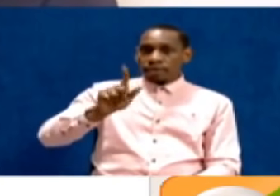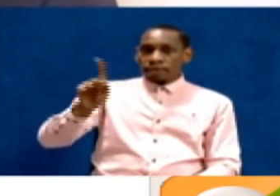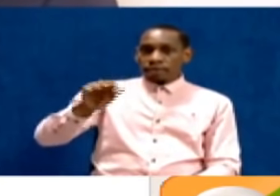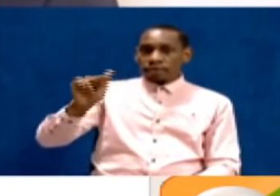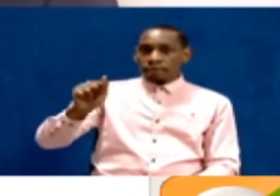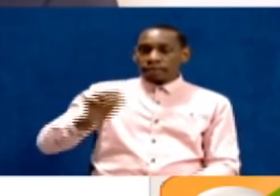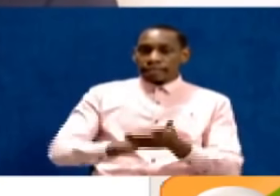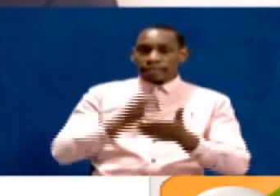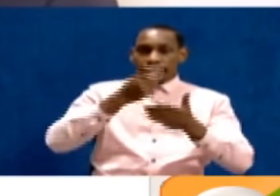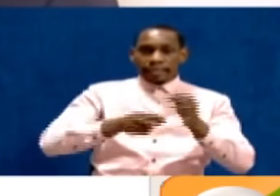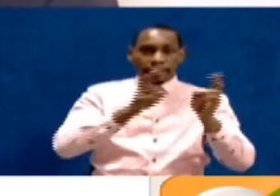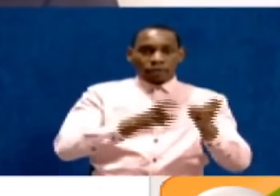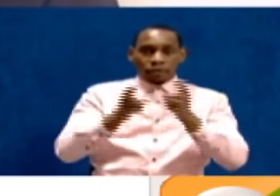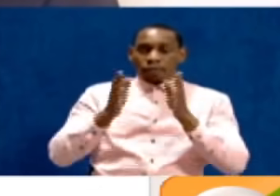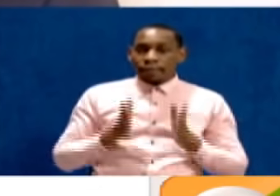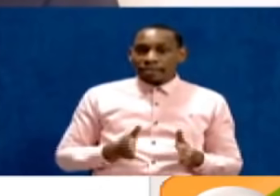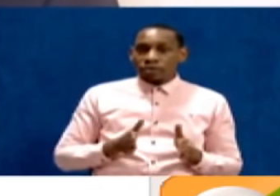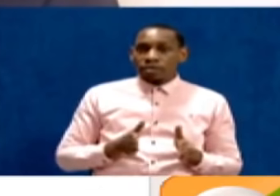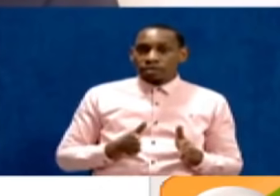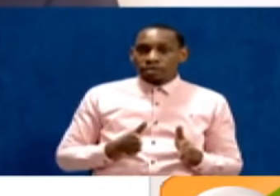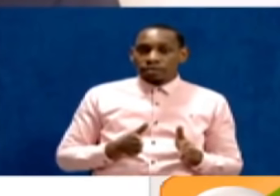ordinary citizen,